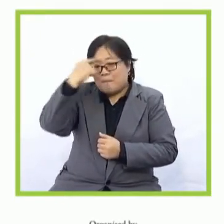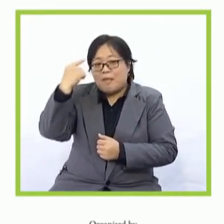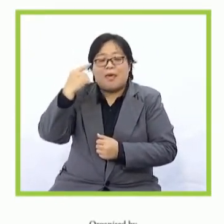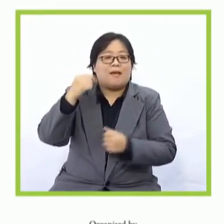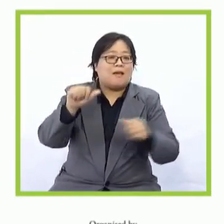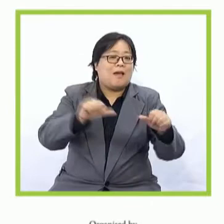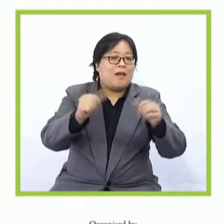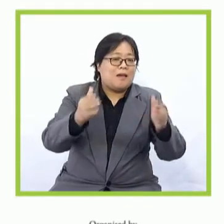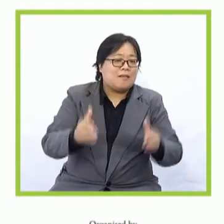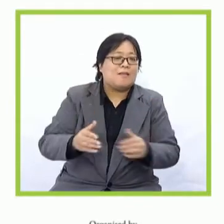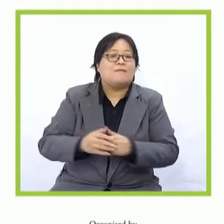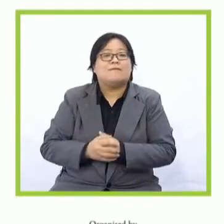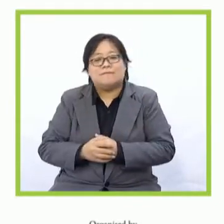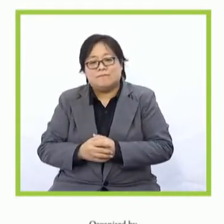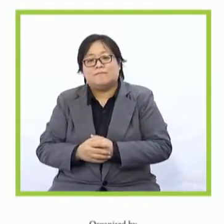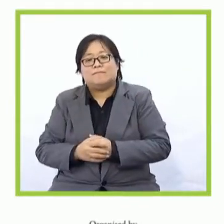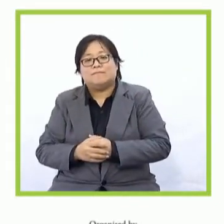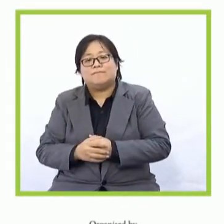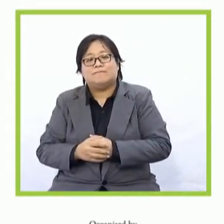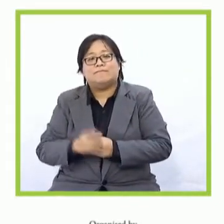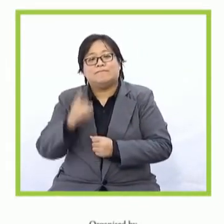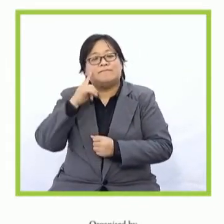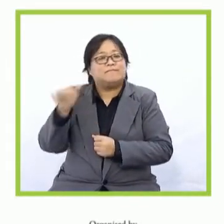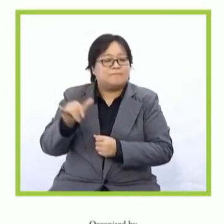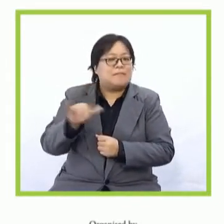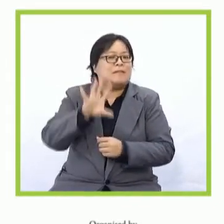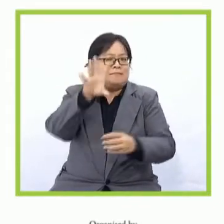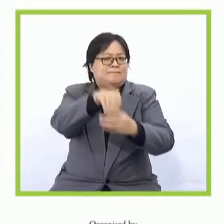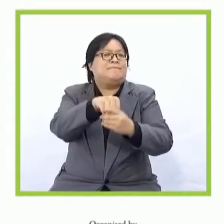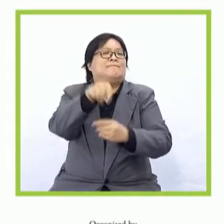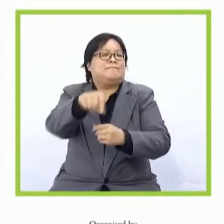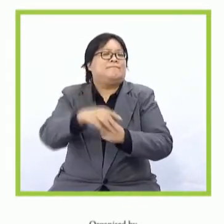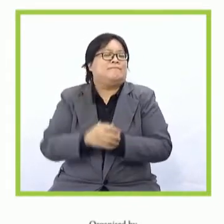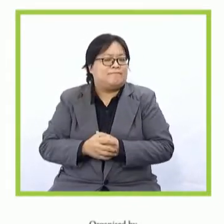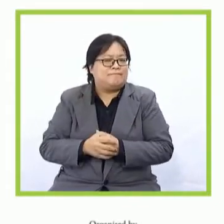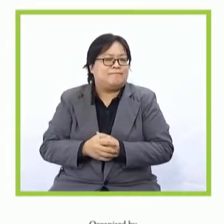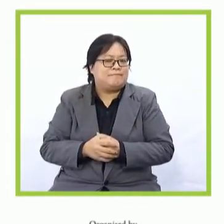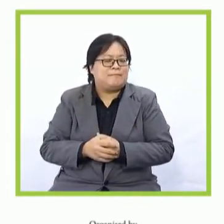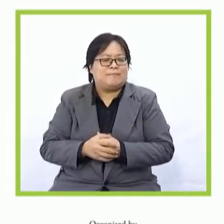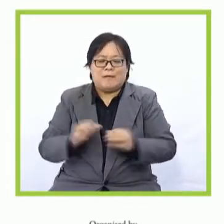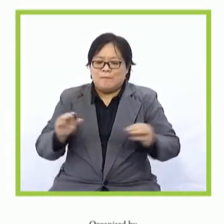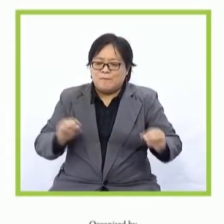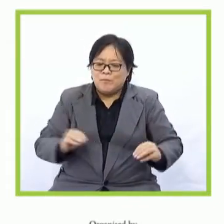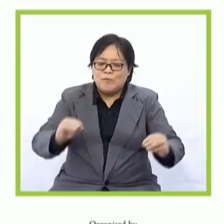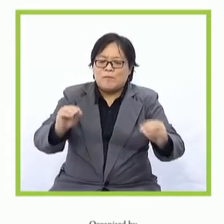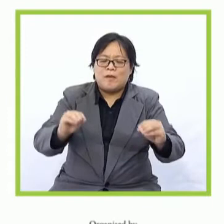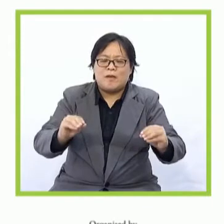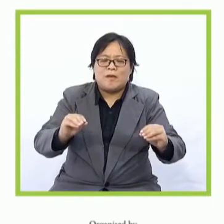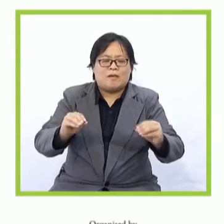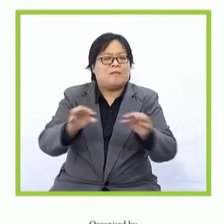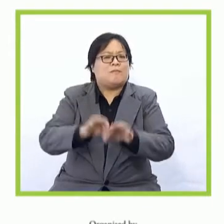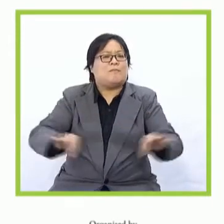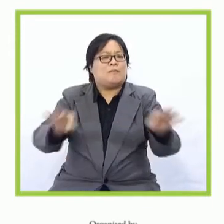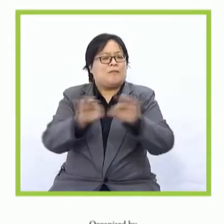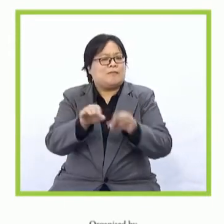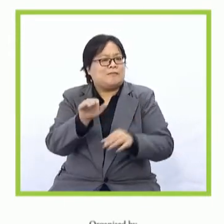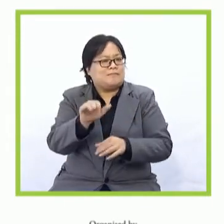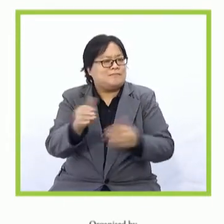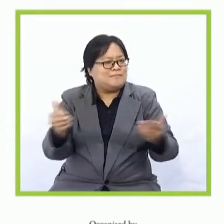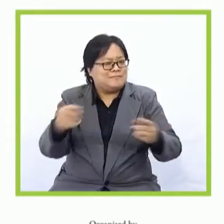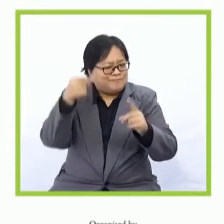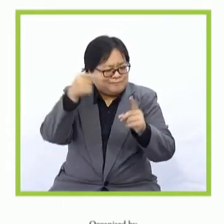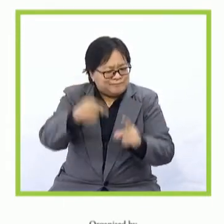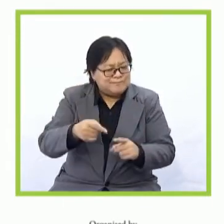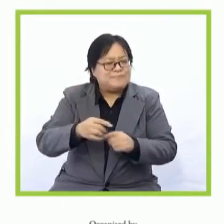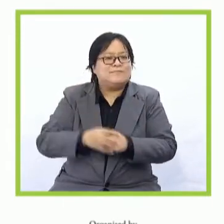unionist, are kind of in the middle of that Venn diagram. Now, when we talk of movements, it's really important to stress, we're not talking just